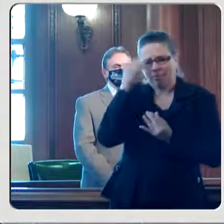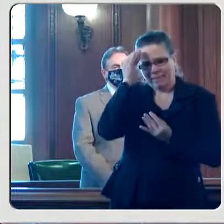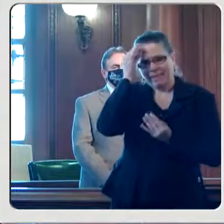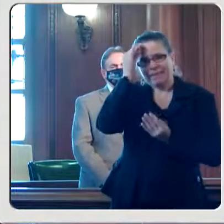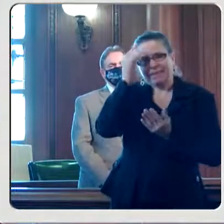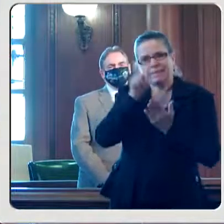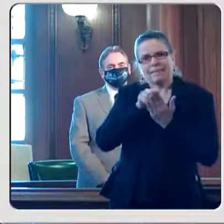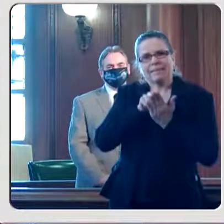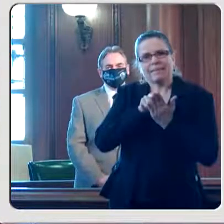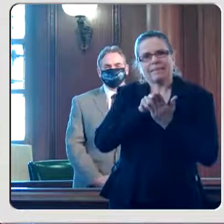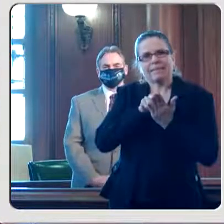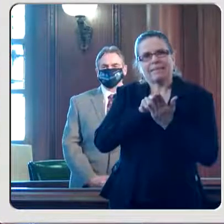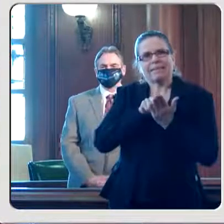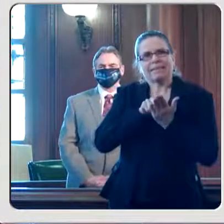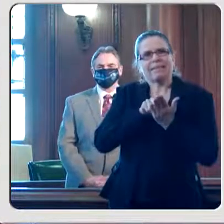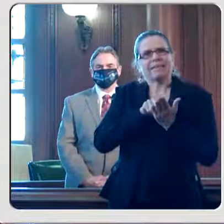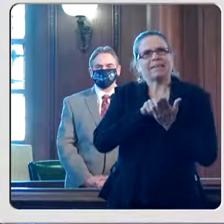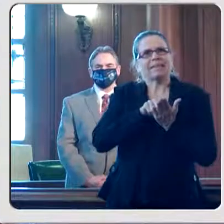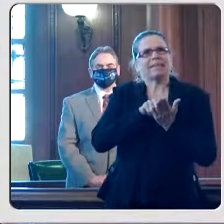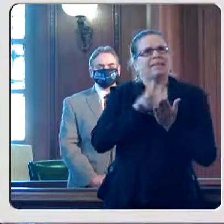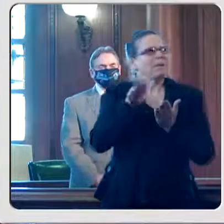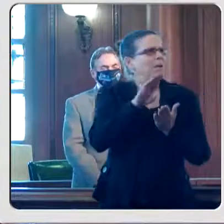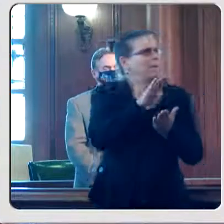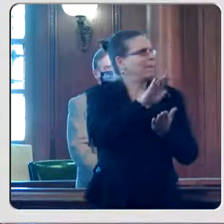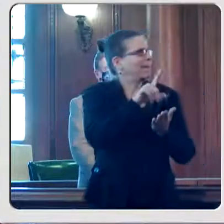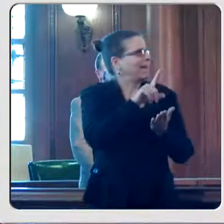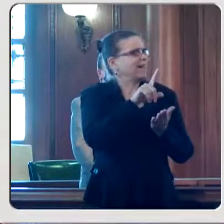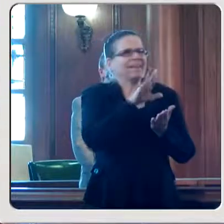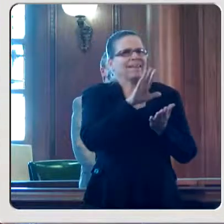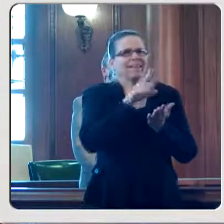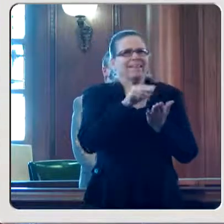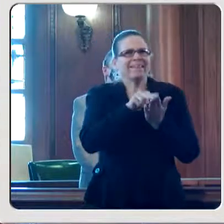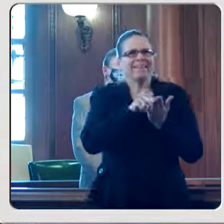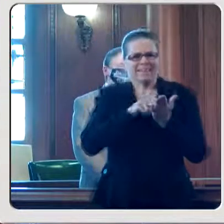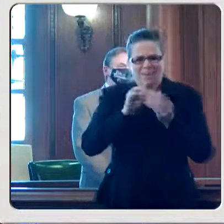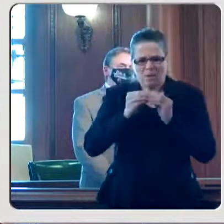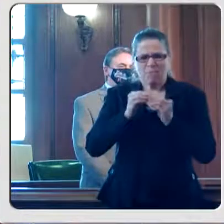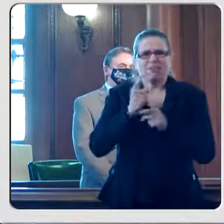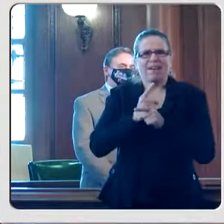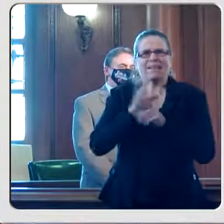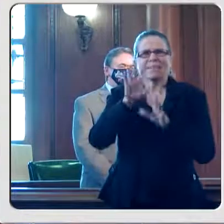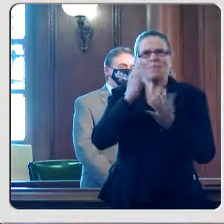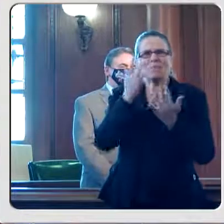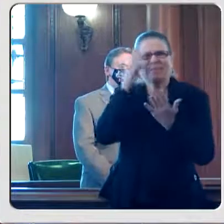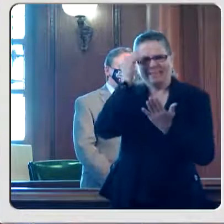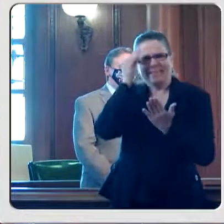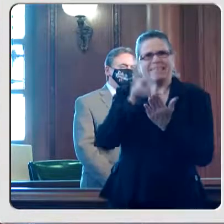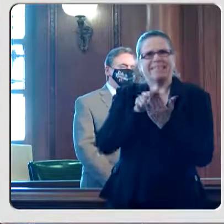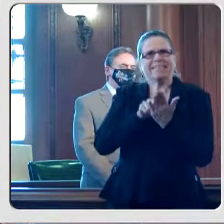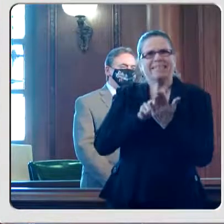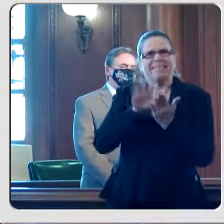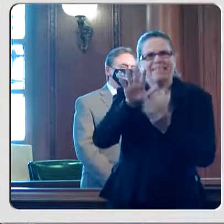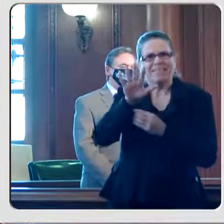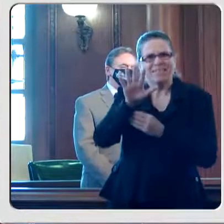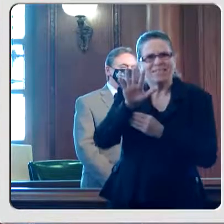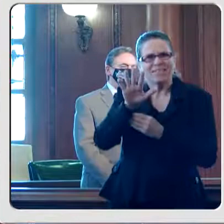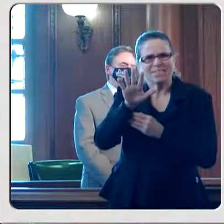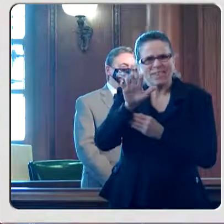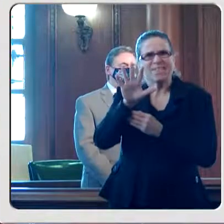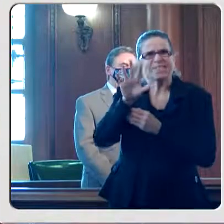Baker, for helping us to make sure we had the accurate number at the 553. Thank